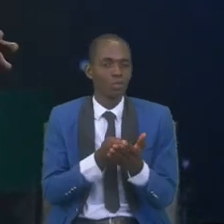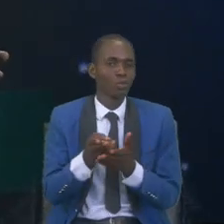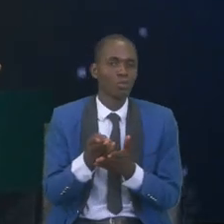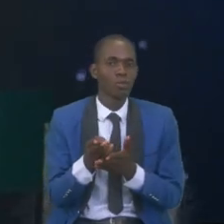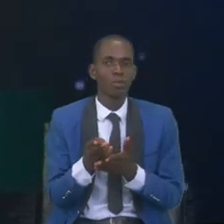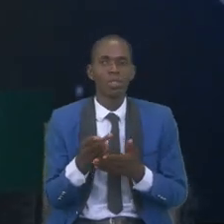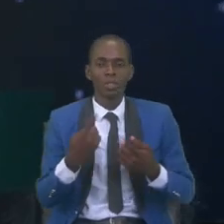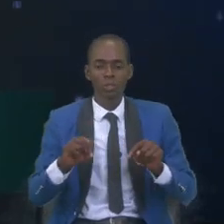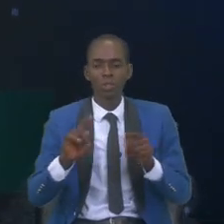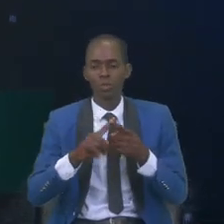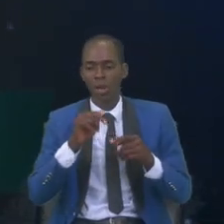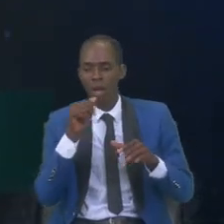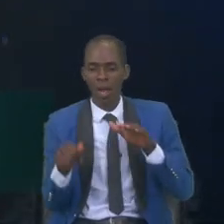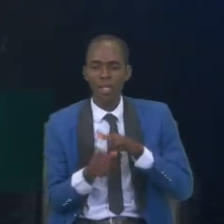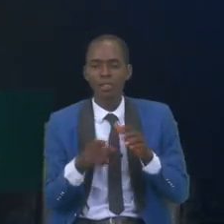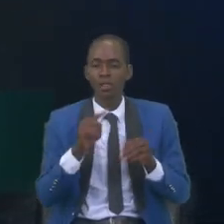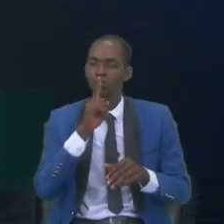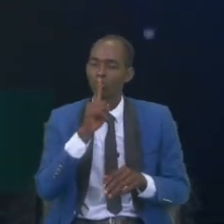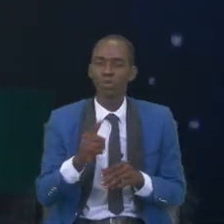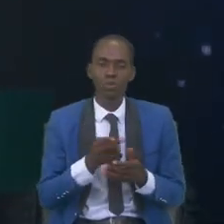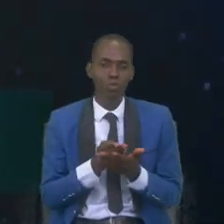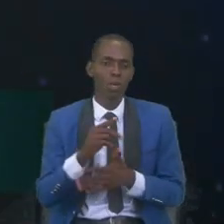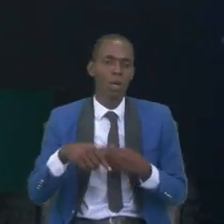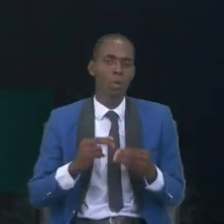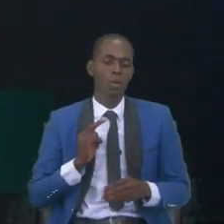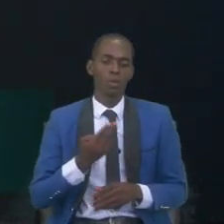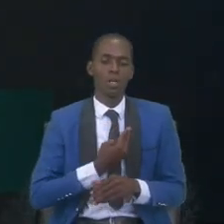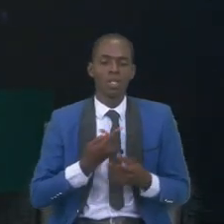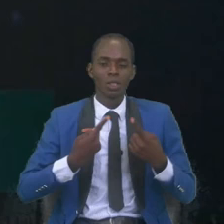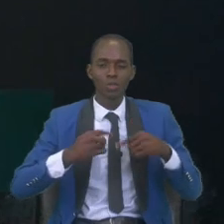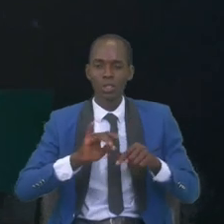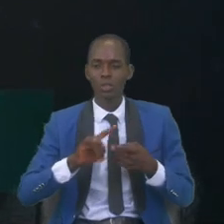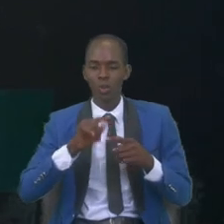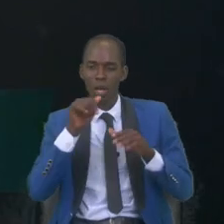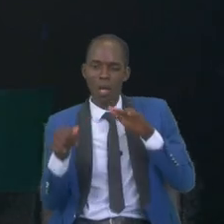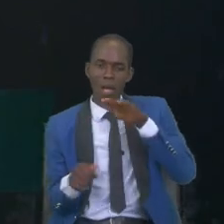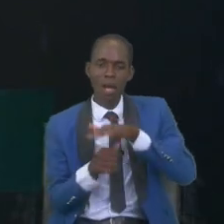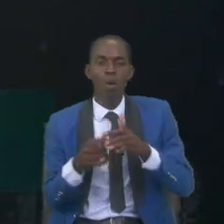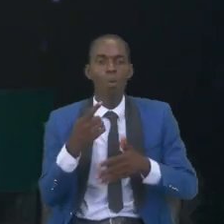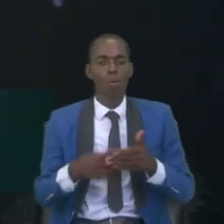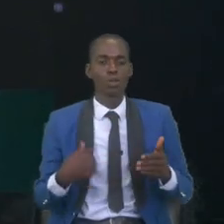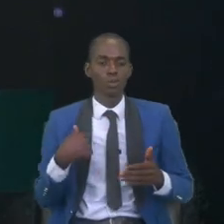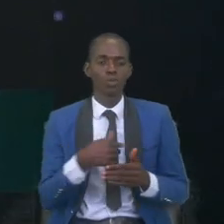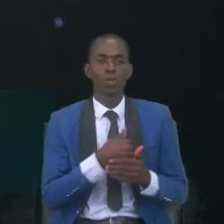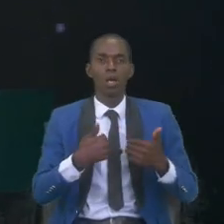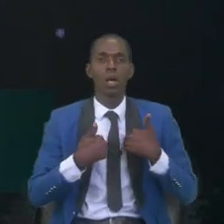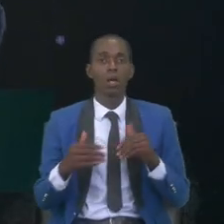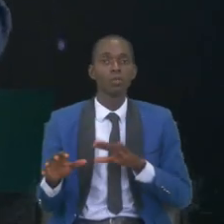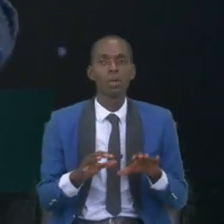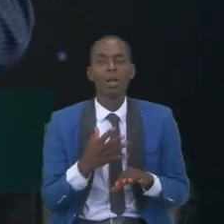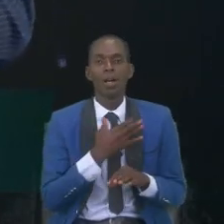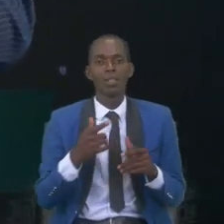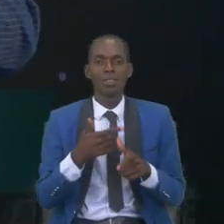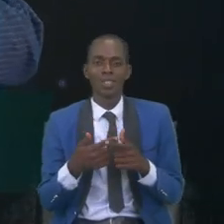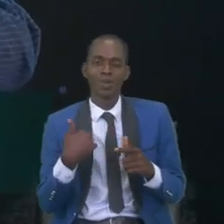real truth about us. We're trying to hide what we have done. And then we talk and, you know,